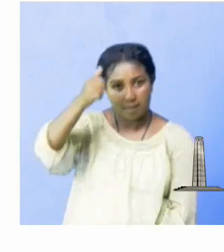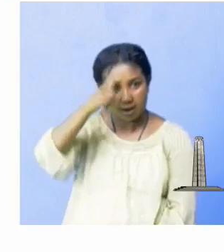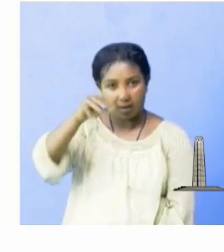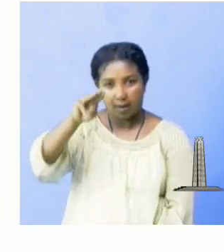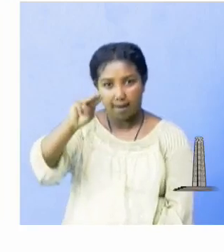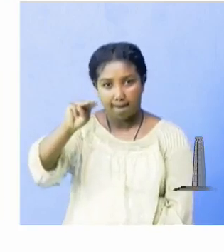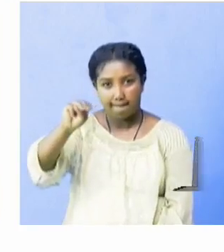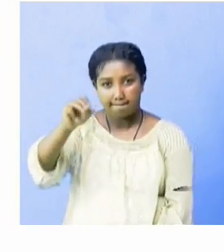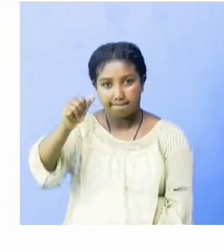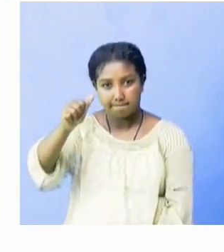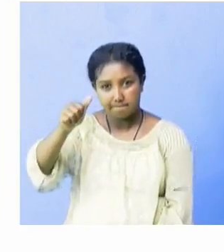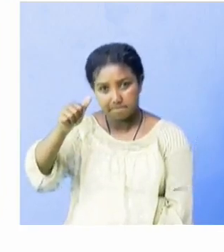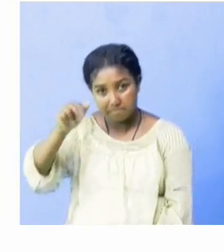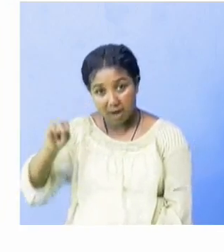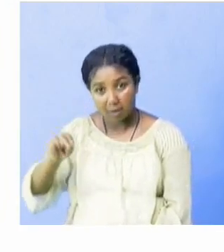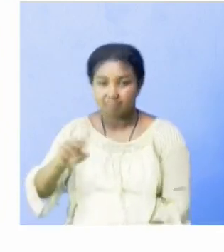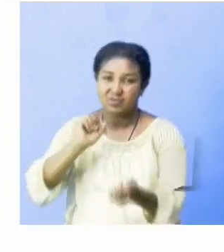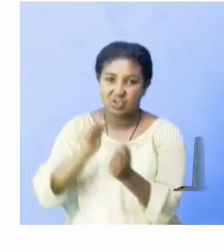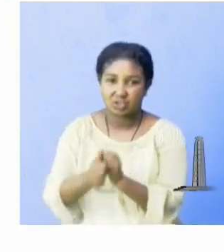maid.